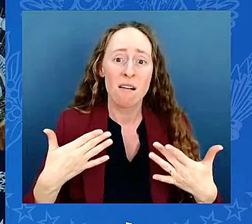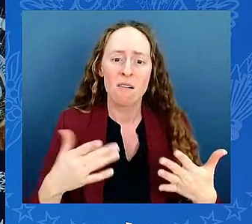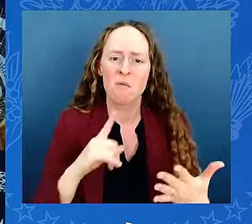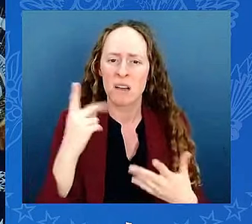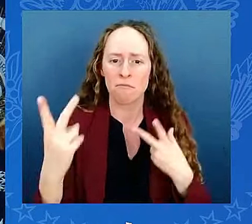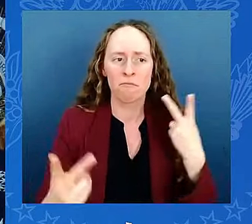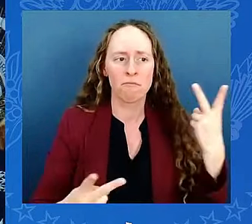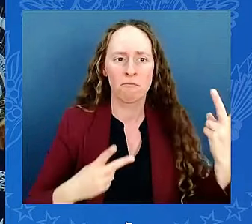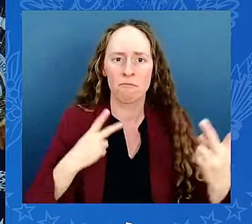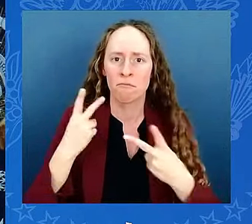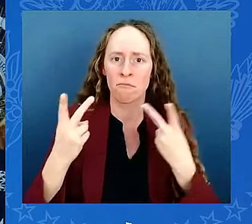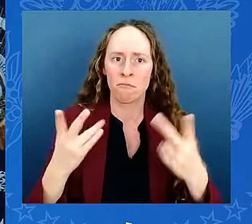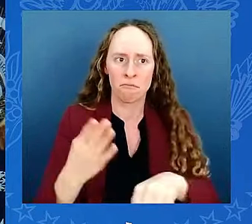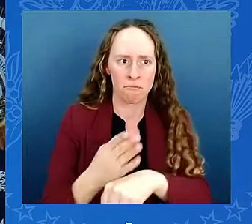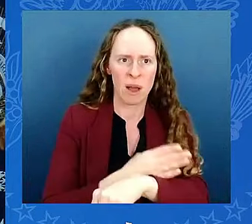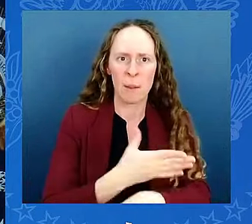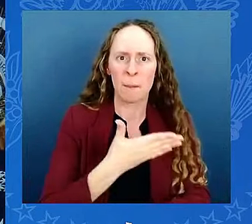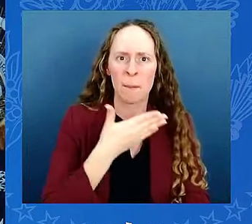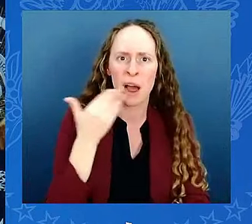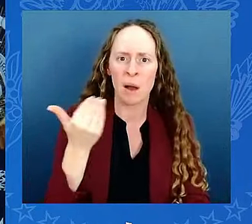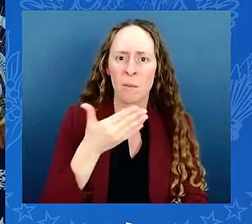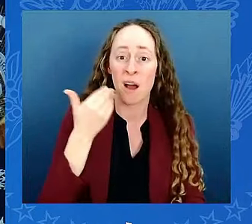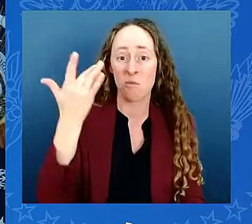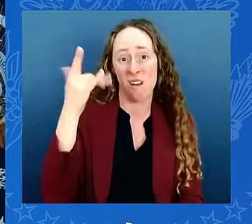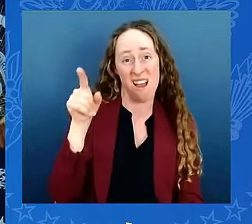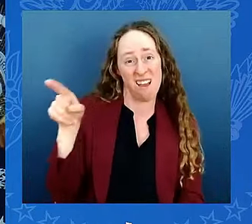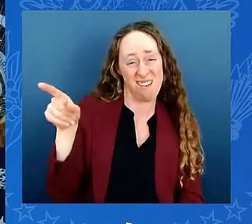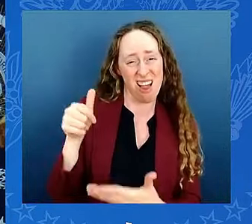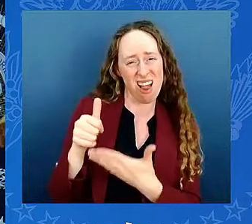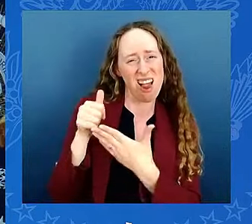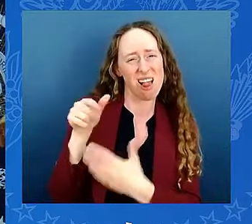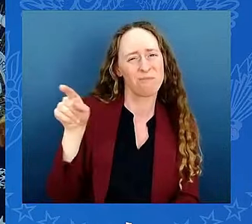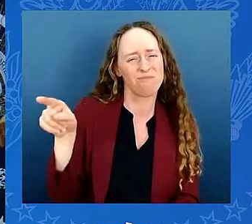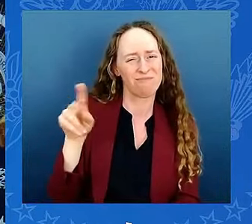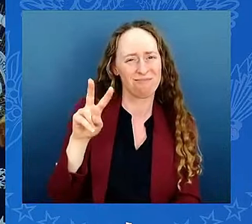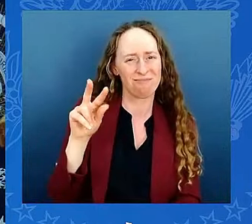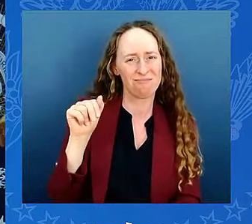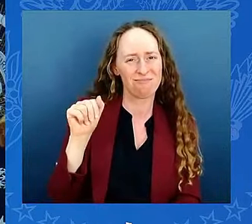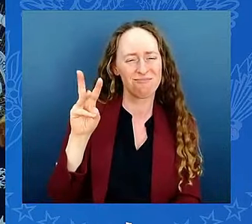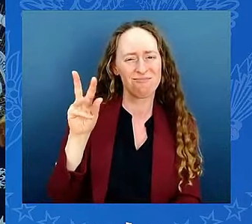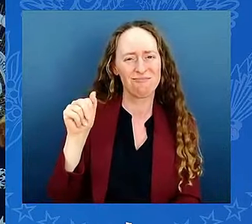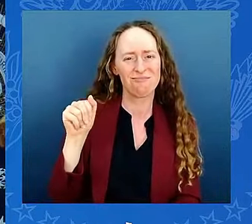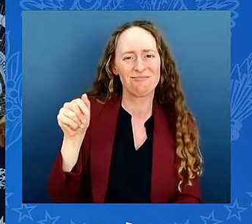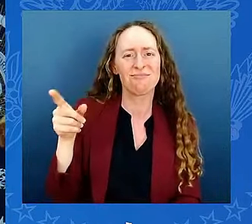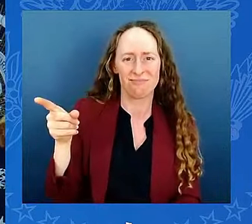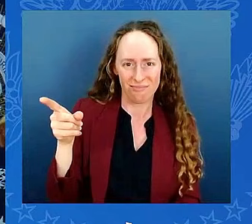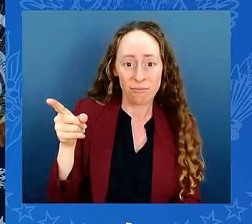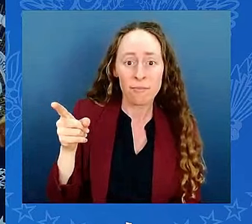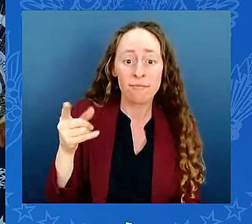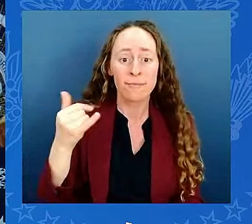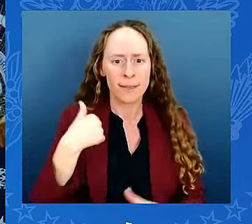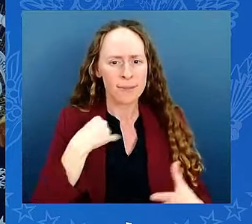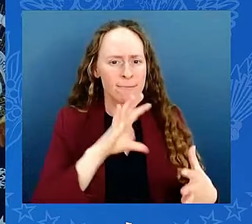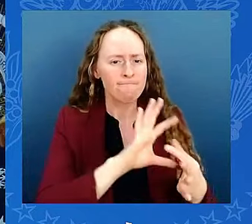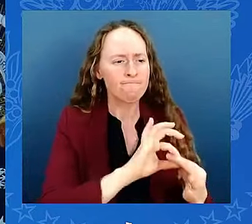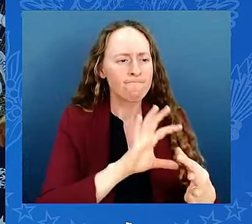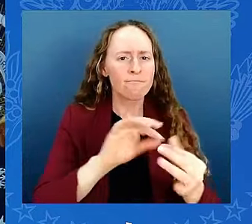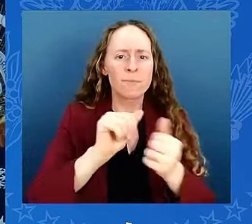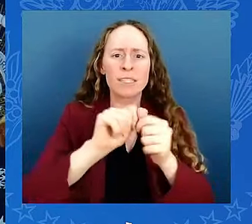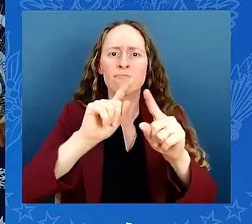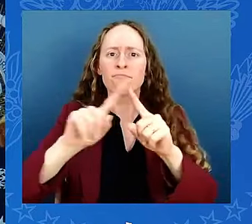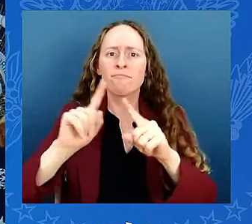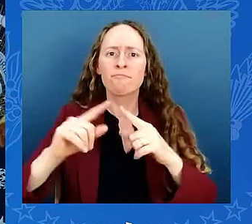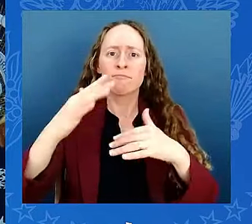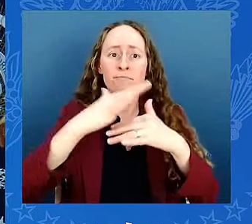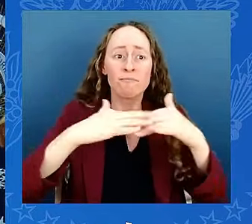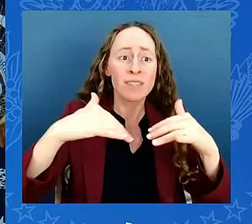worked alongside our tribal coalition relatives to dream about what safety looks like for our tribal communities, and